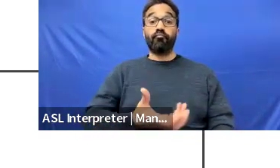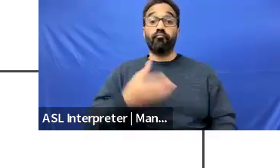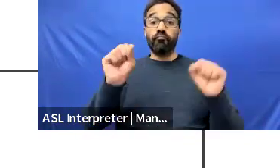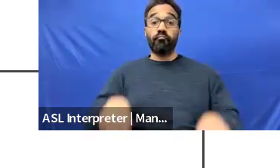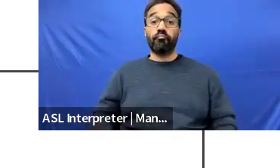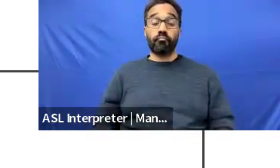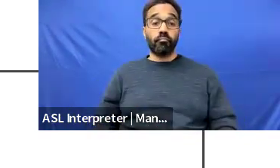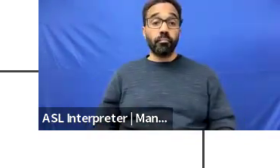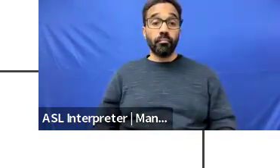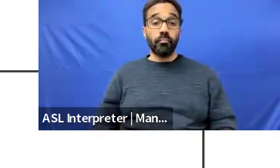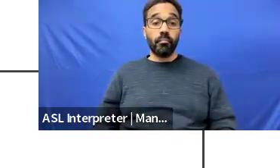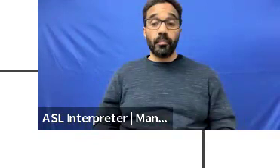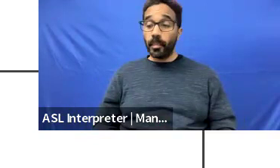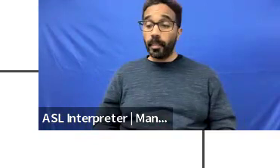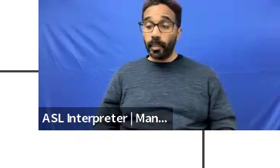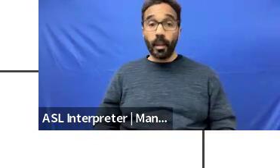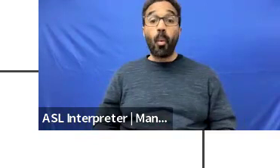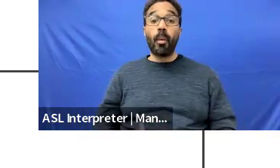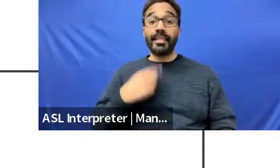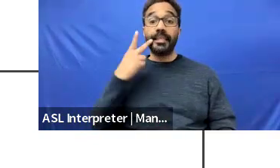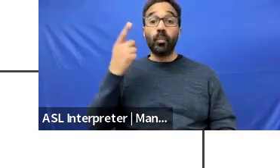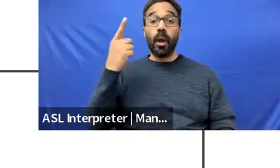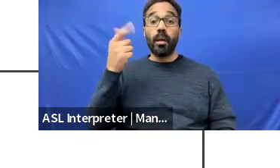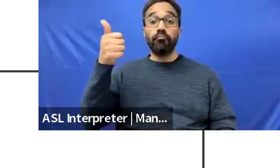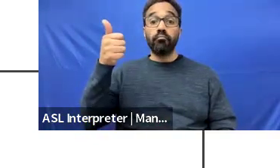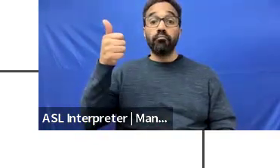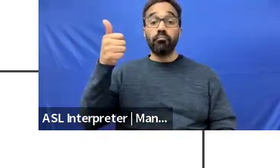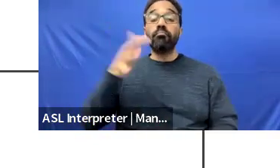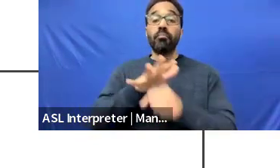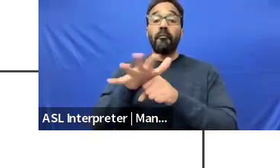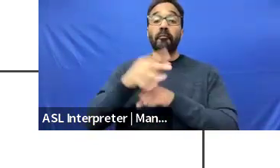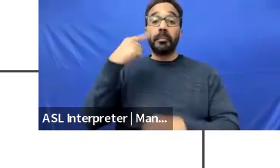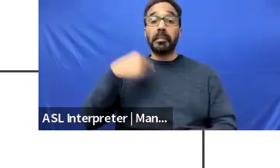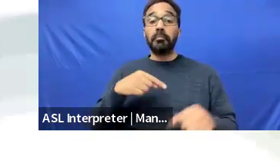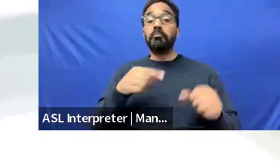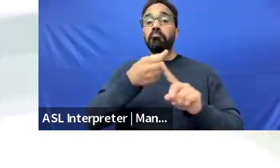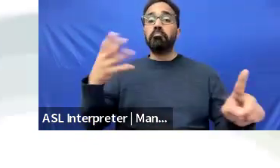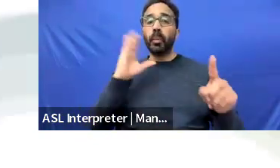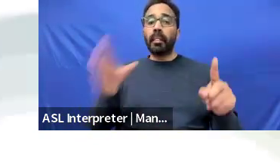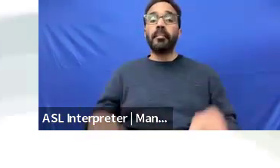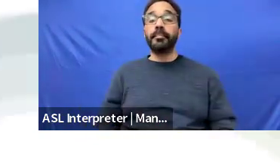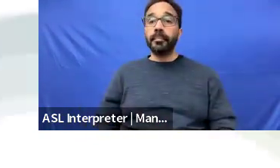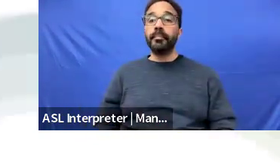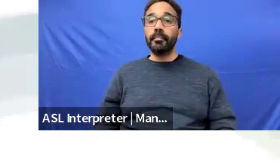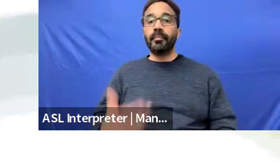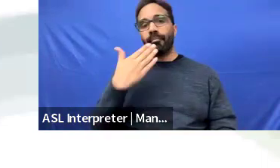Okay. I see a thumbs up, and that is enough for me. So appreciate it.